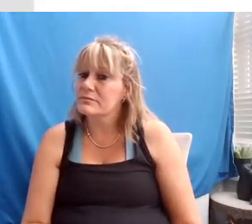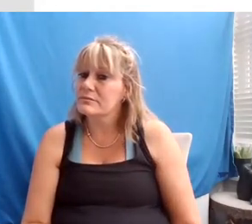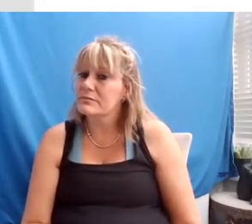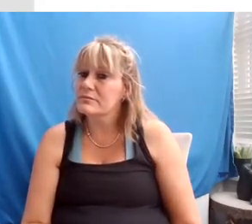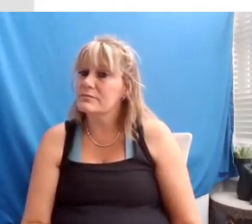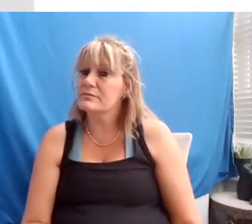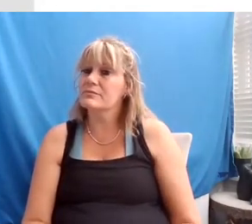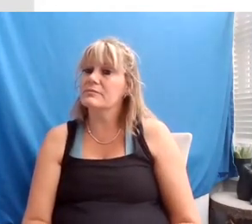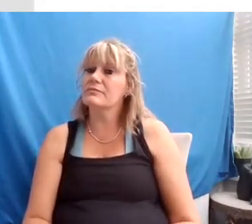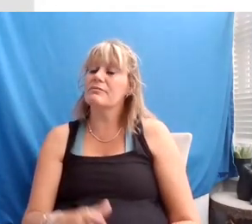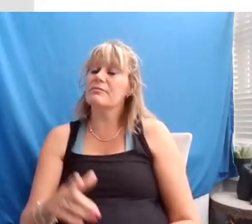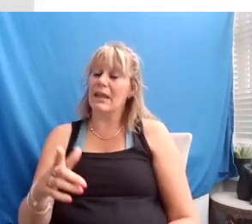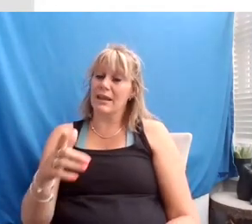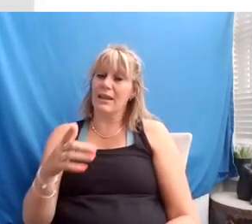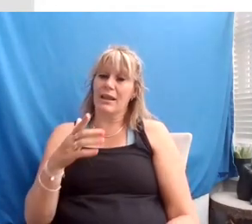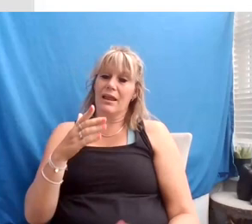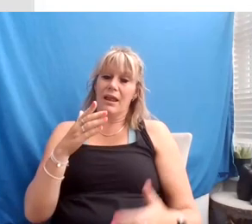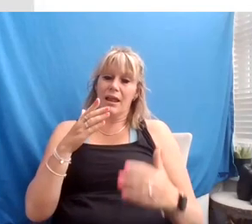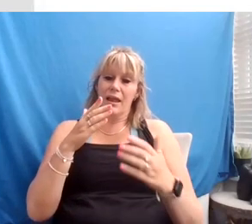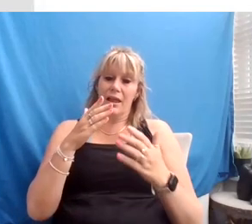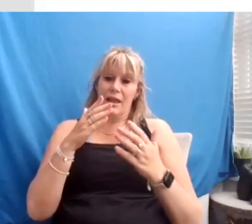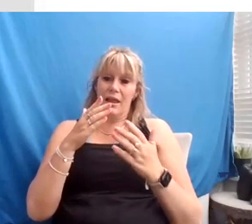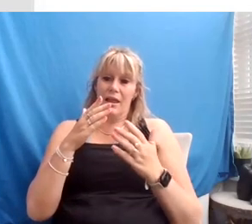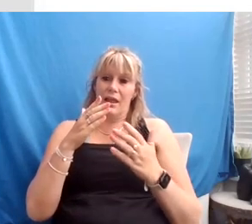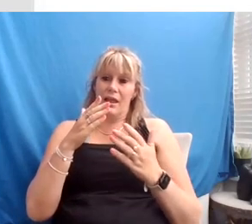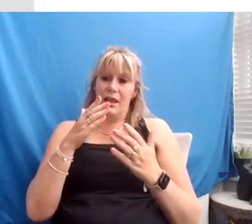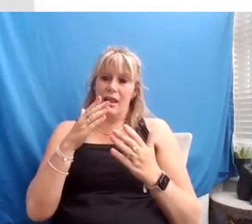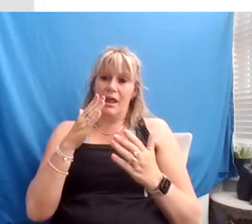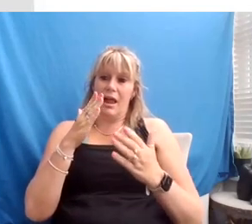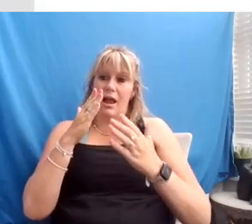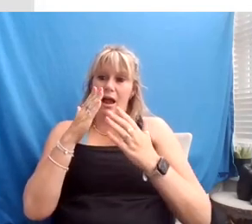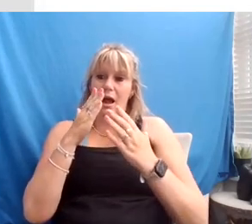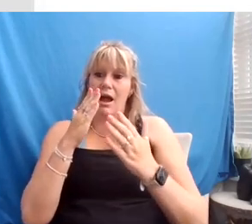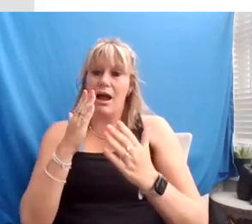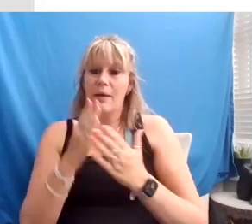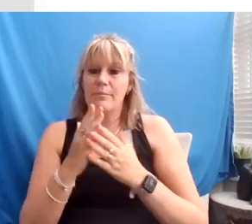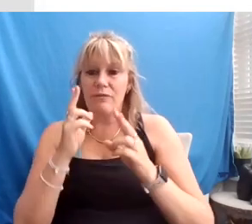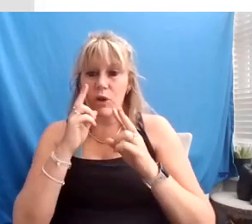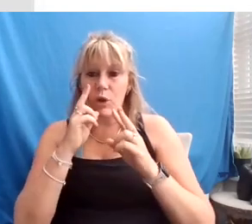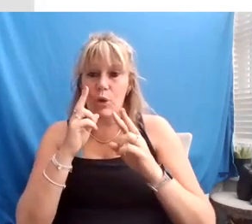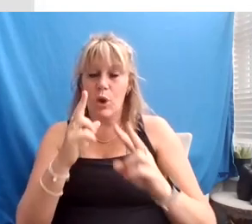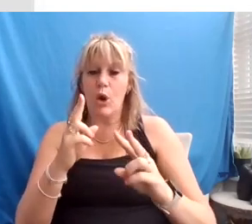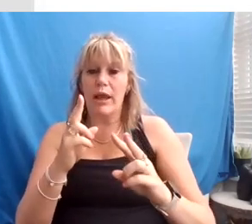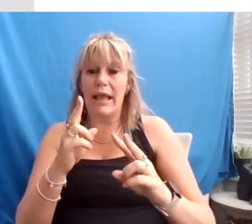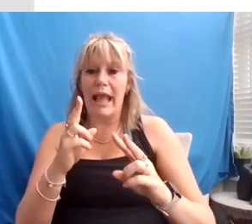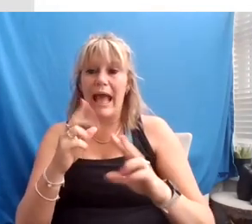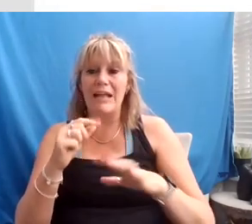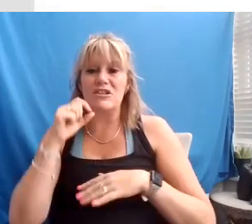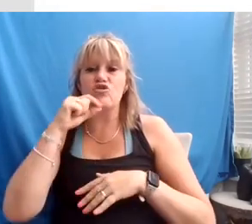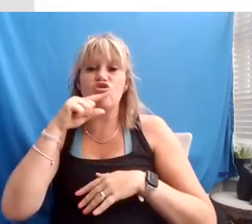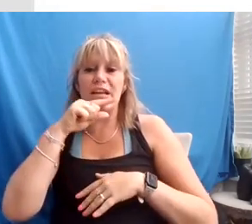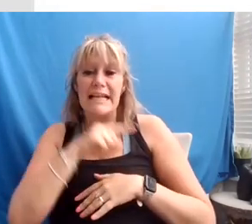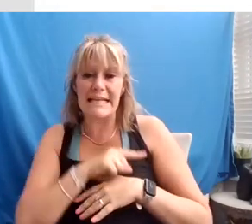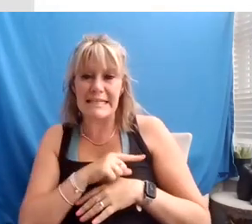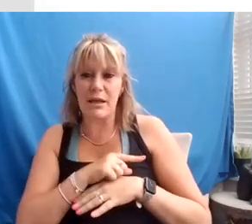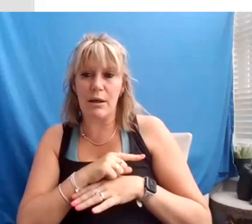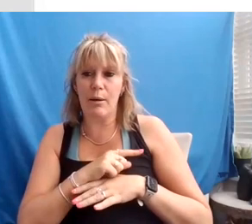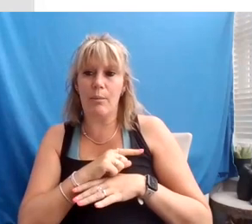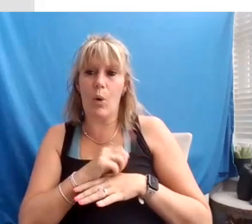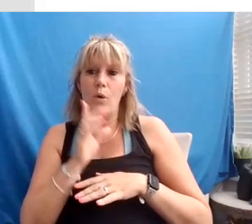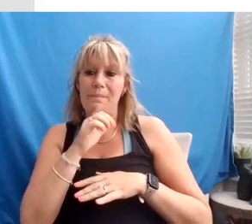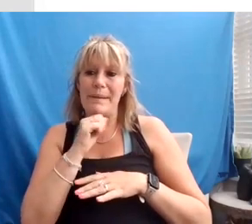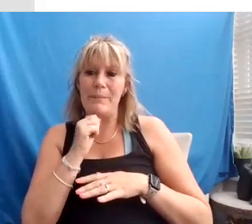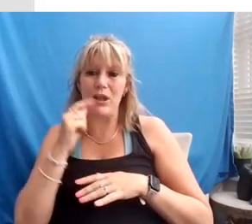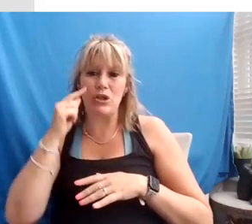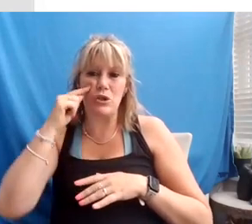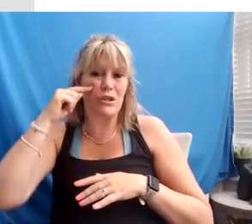of different, you know, if you look at Surrealism or Picasso, when people sort of, well, you might look, do the cheekbone from